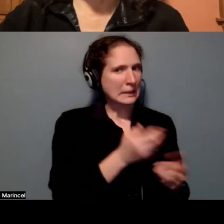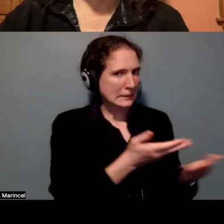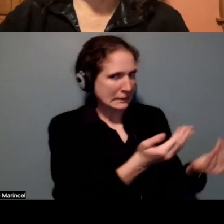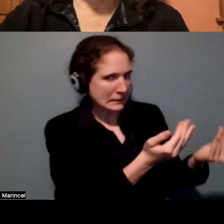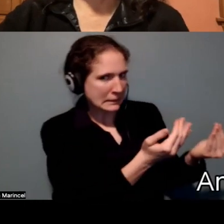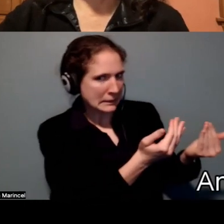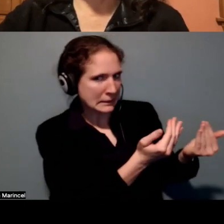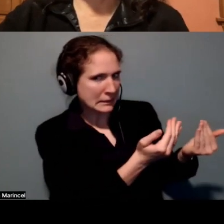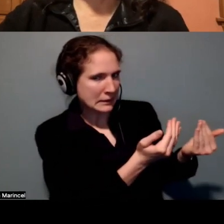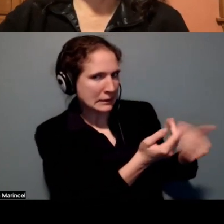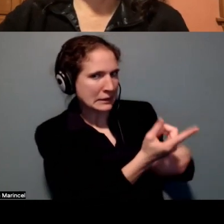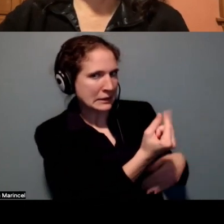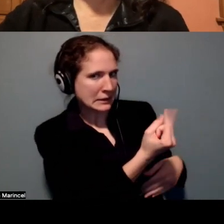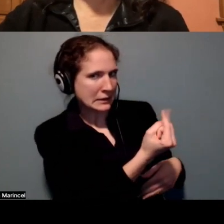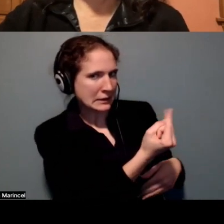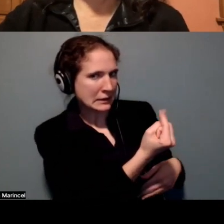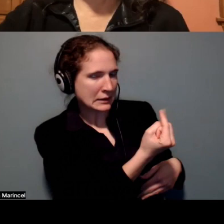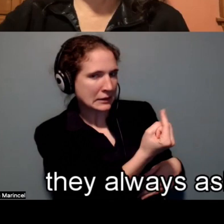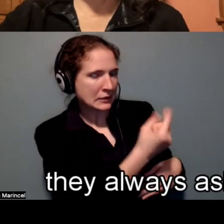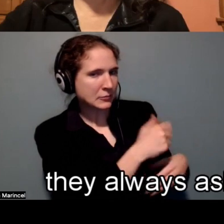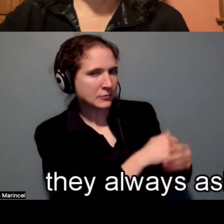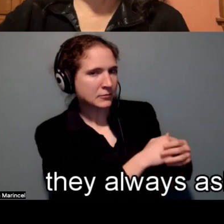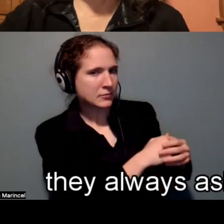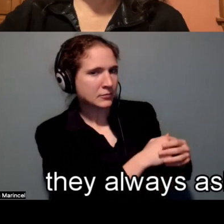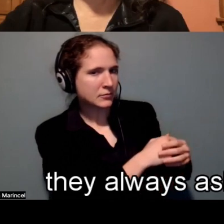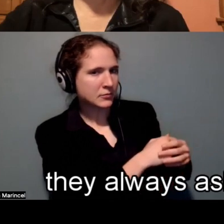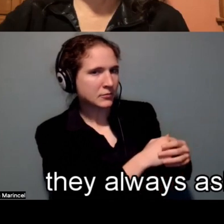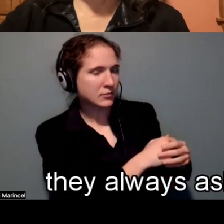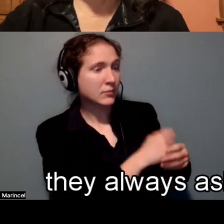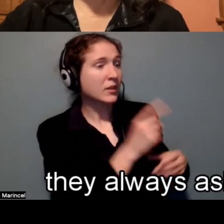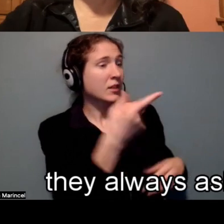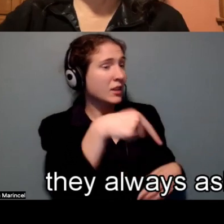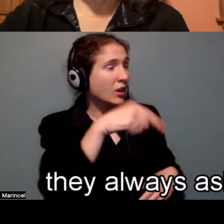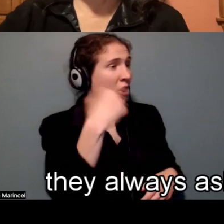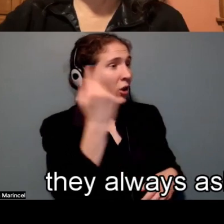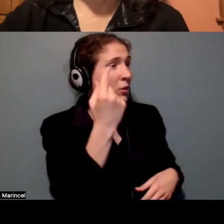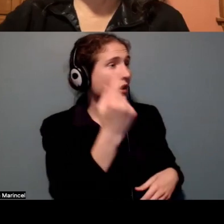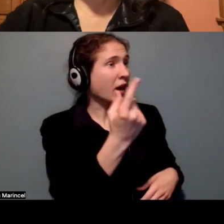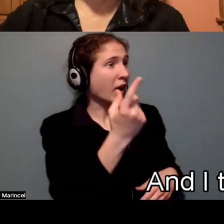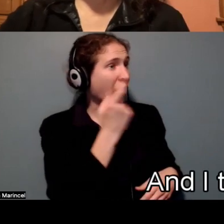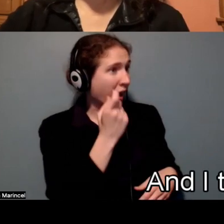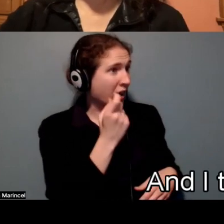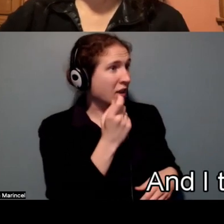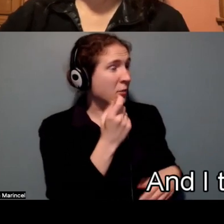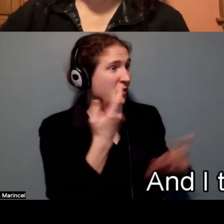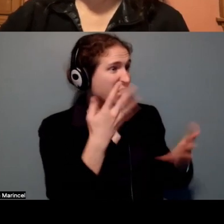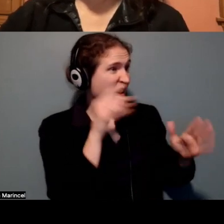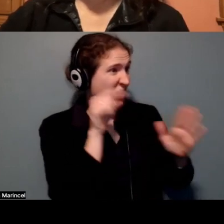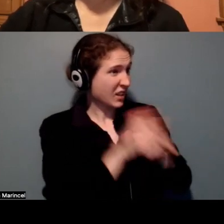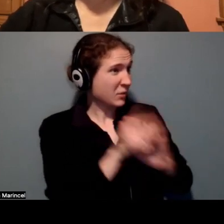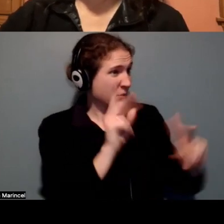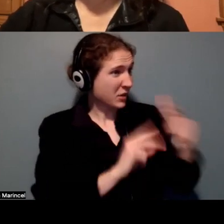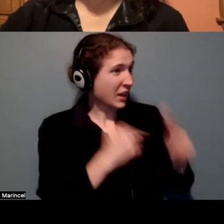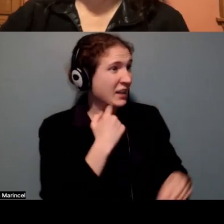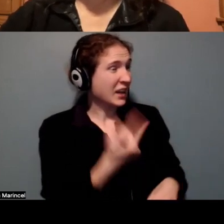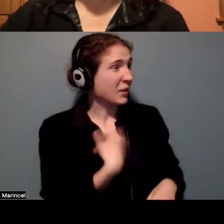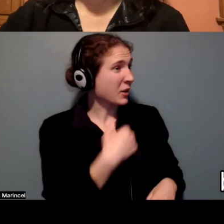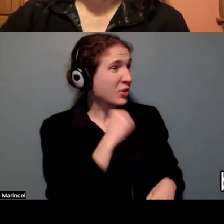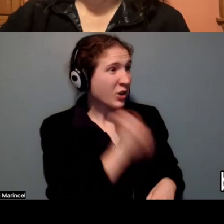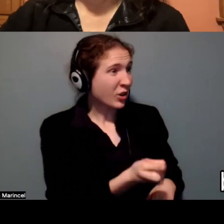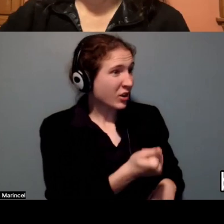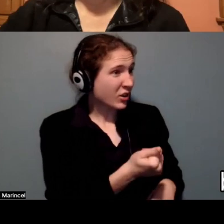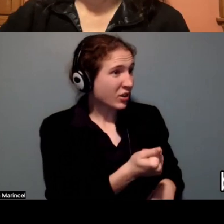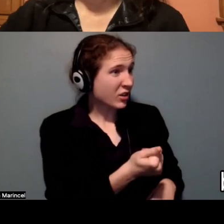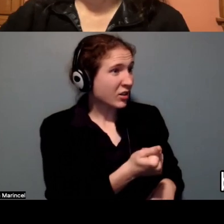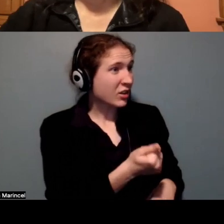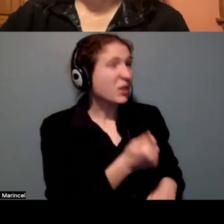closer. And he said, "They always ask me if I killed anyone, and I tell them I didn't, but I